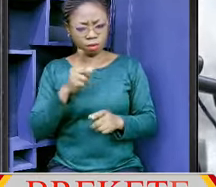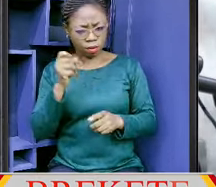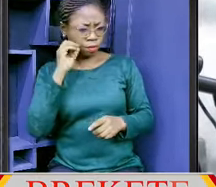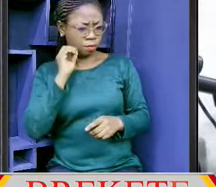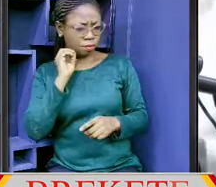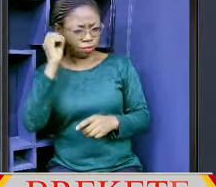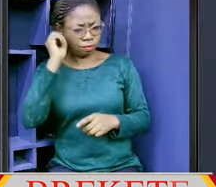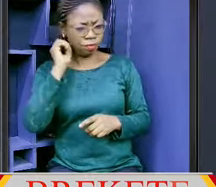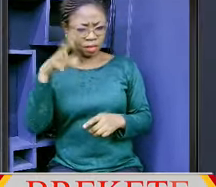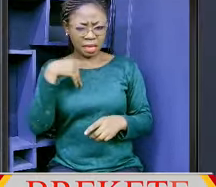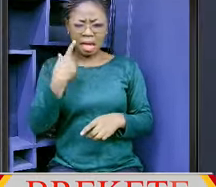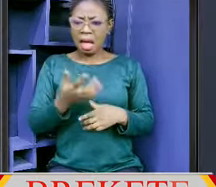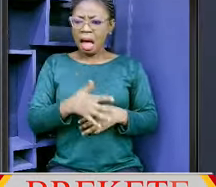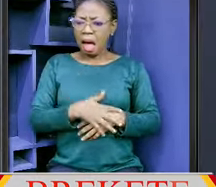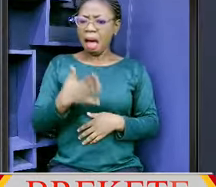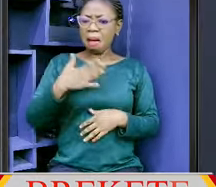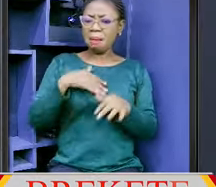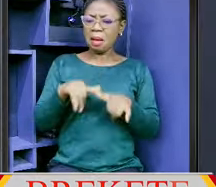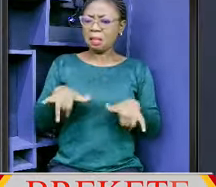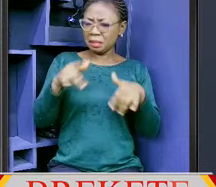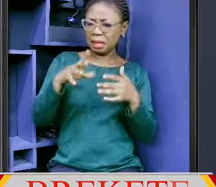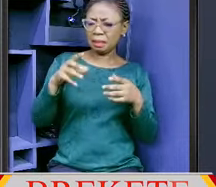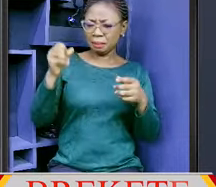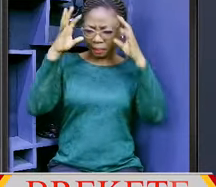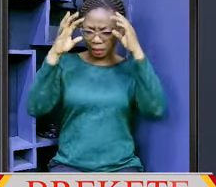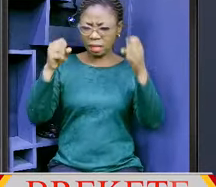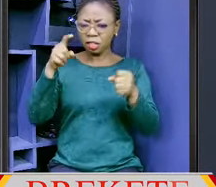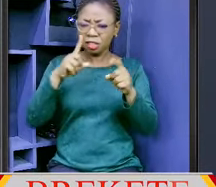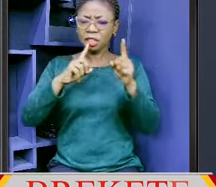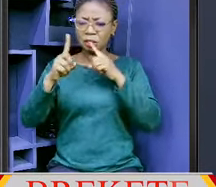president. Now you go to talk for radio. You talk for radio.